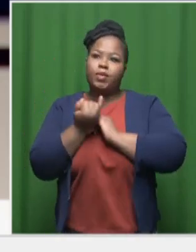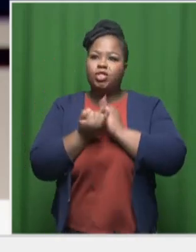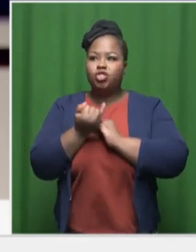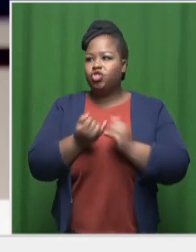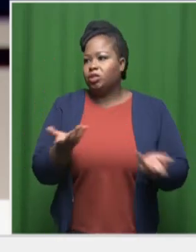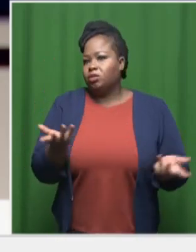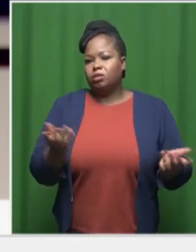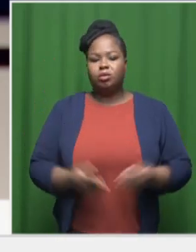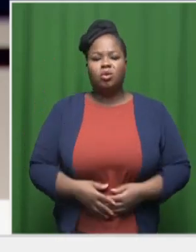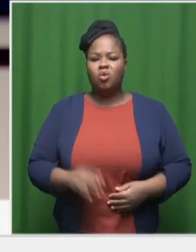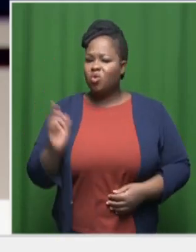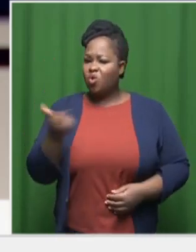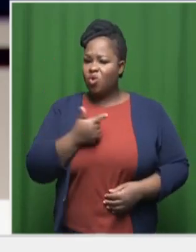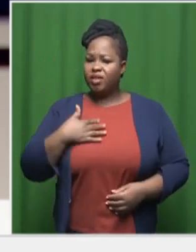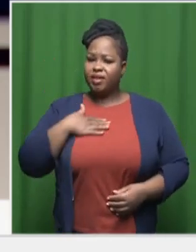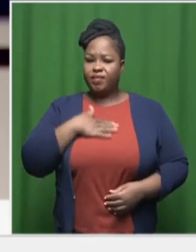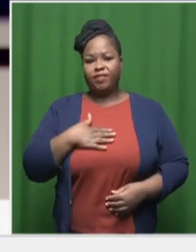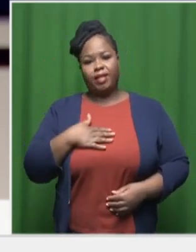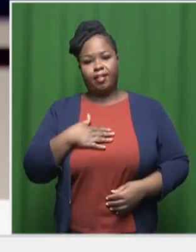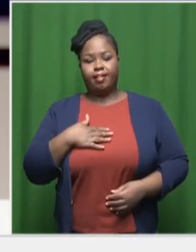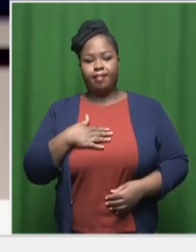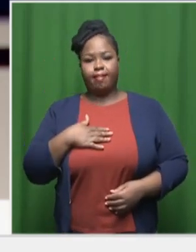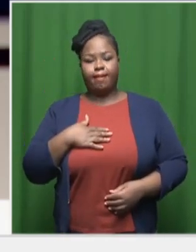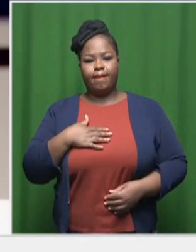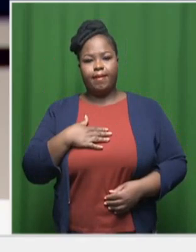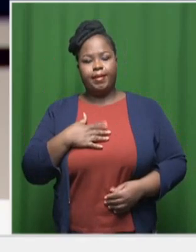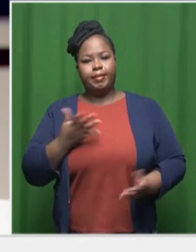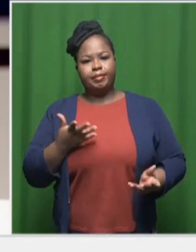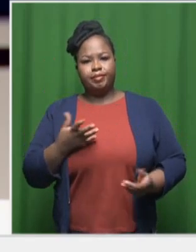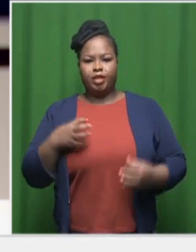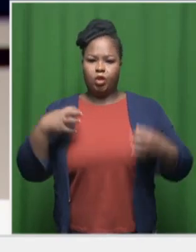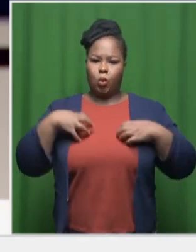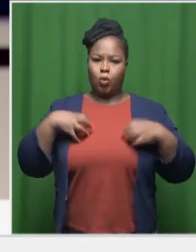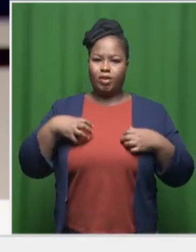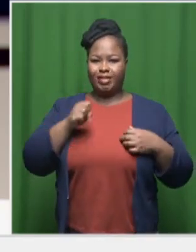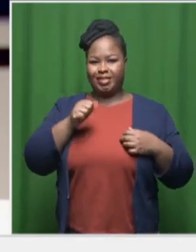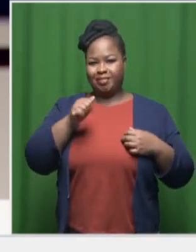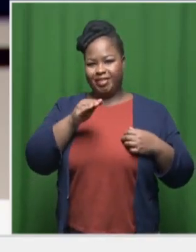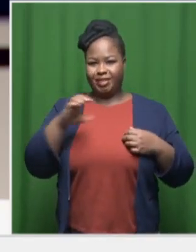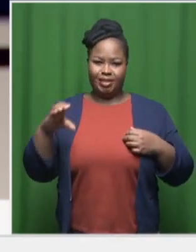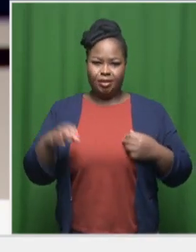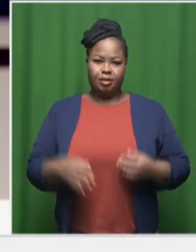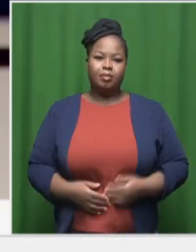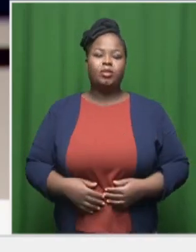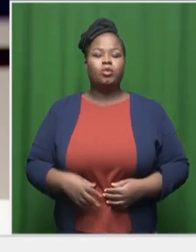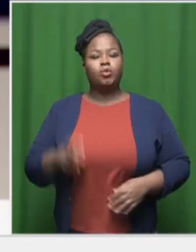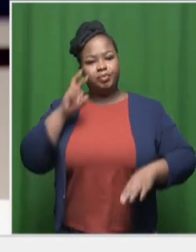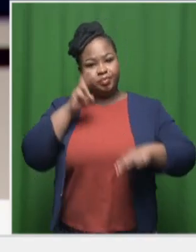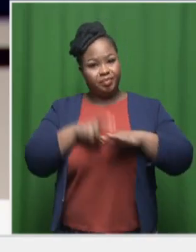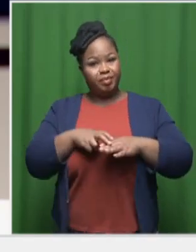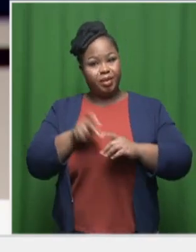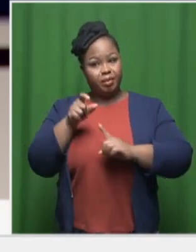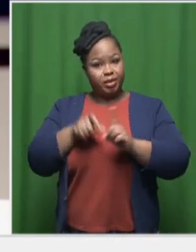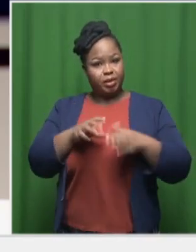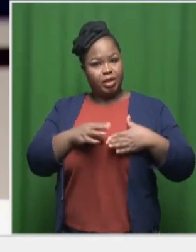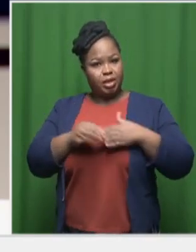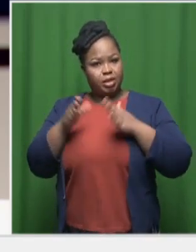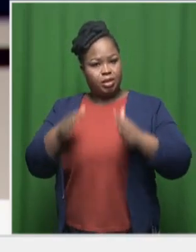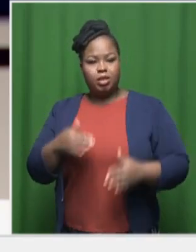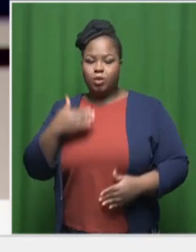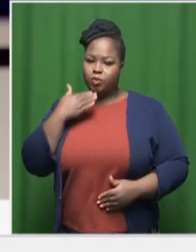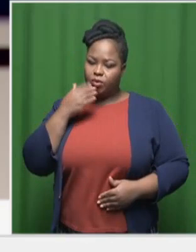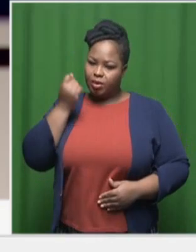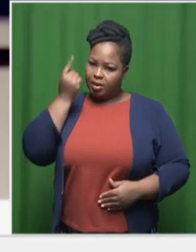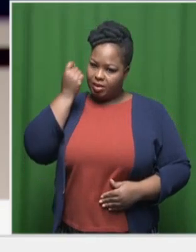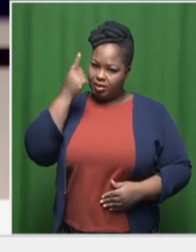feels, and rightly so, that they own the SABC. So you need a leader that firstly would understand